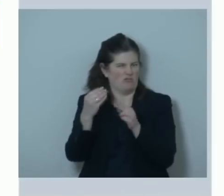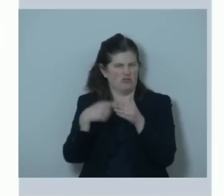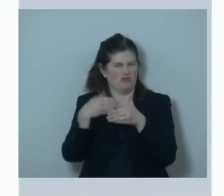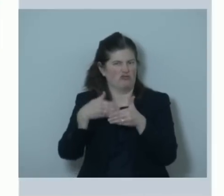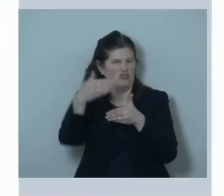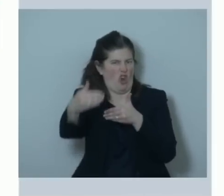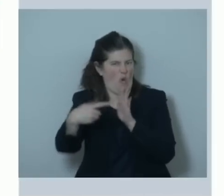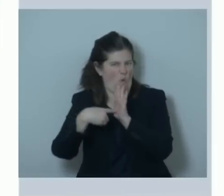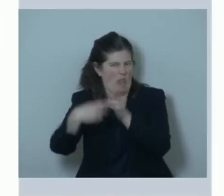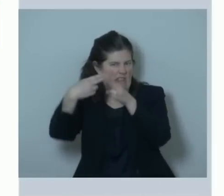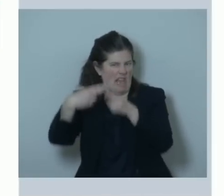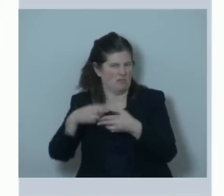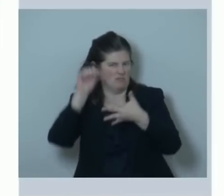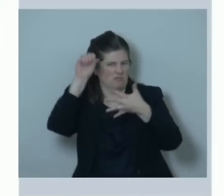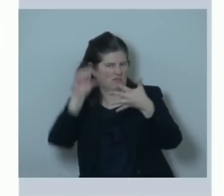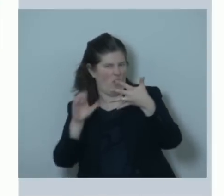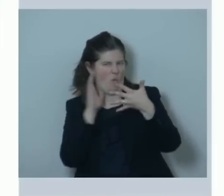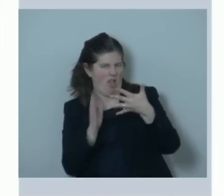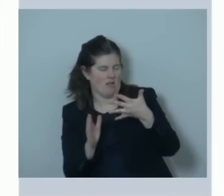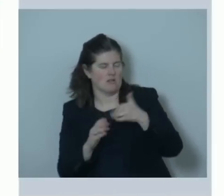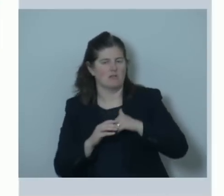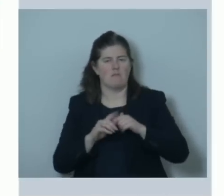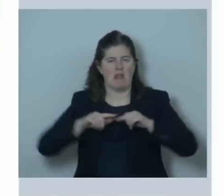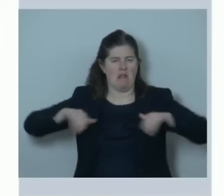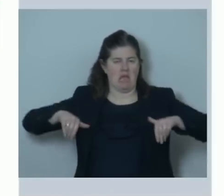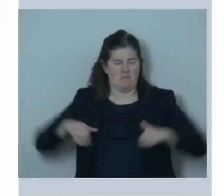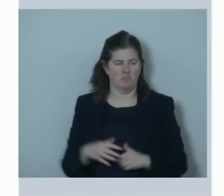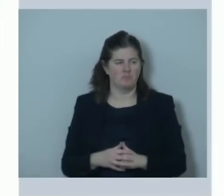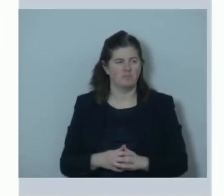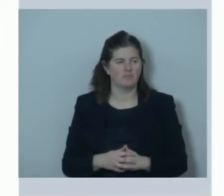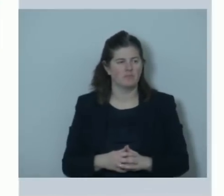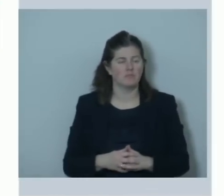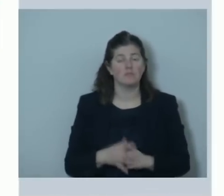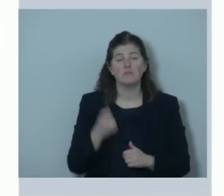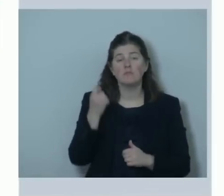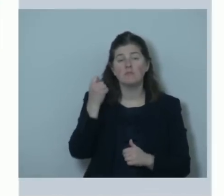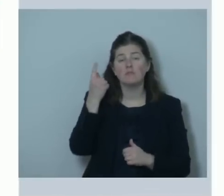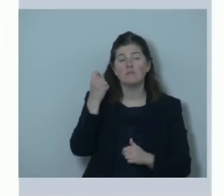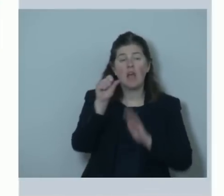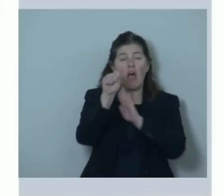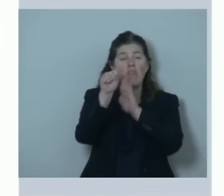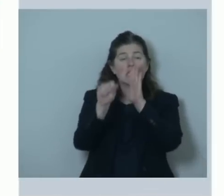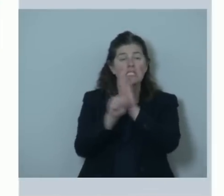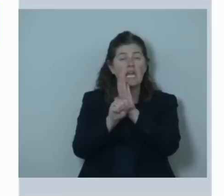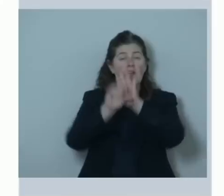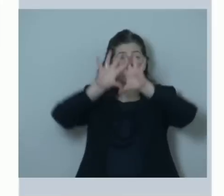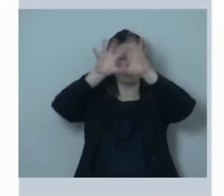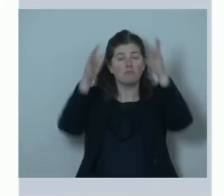the individuals that are going to be on our Economic Recovery Council. Here's the statewide strategy to